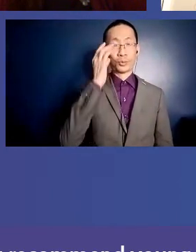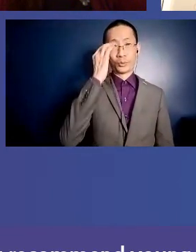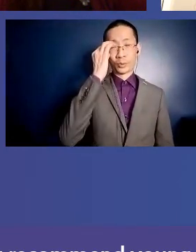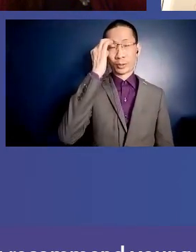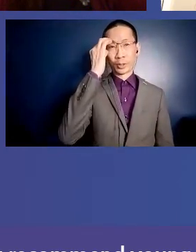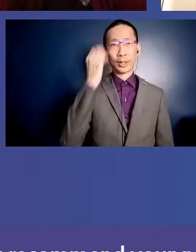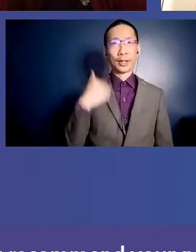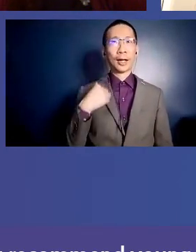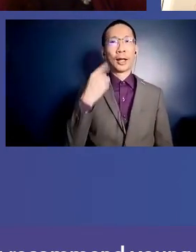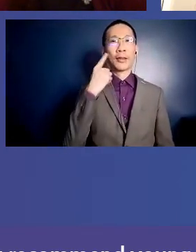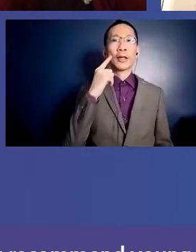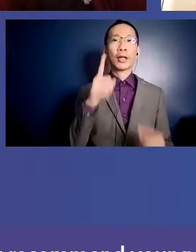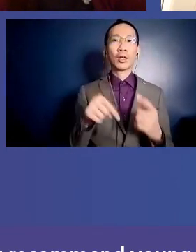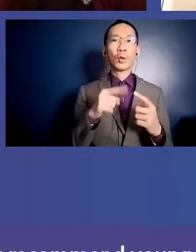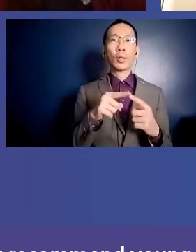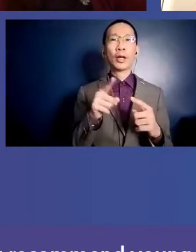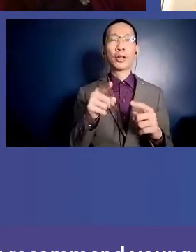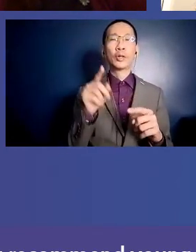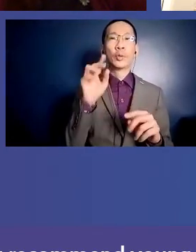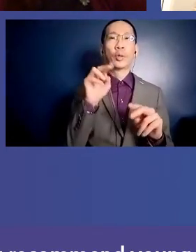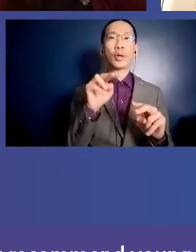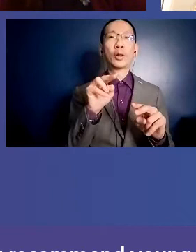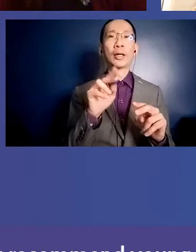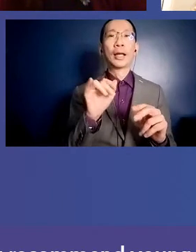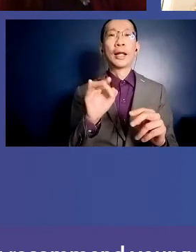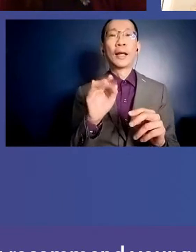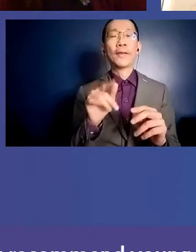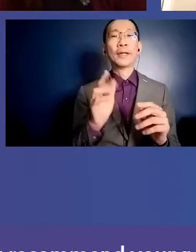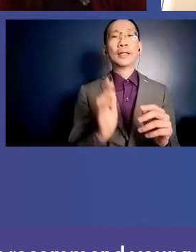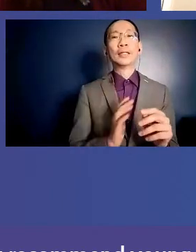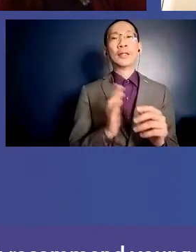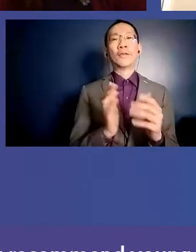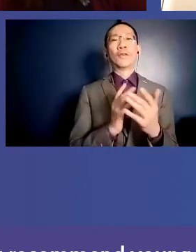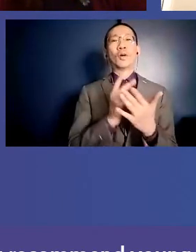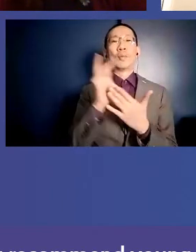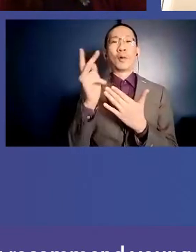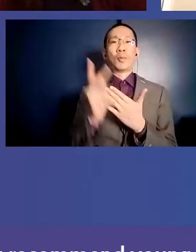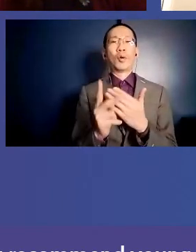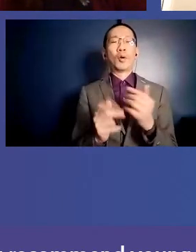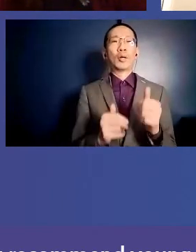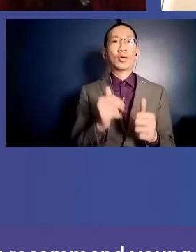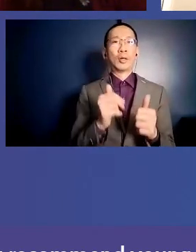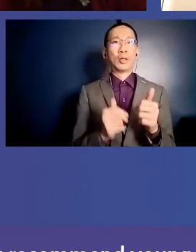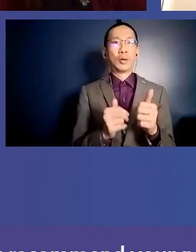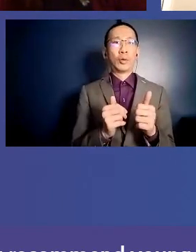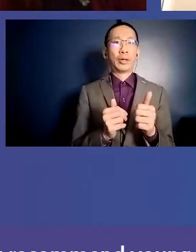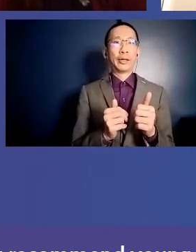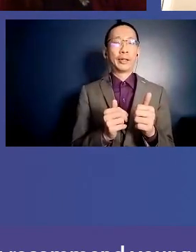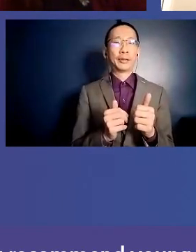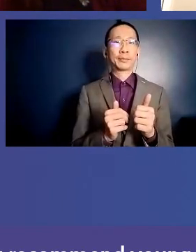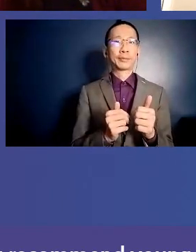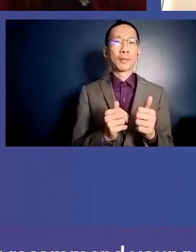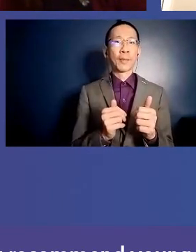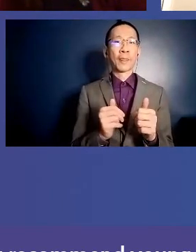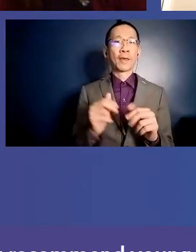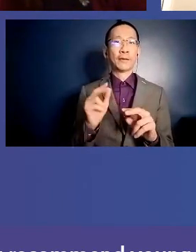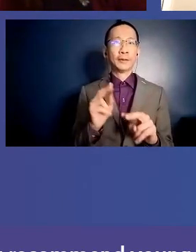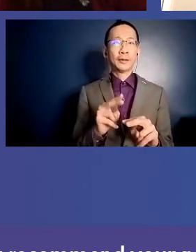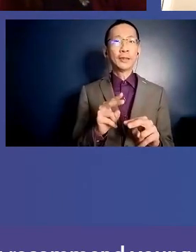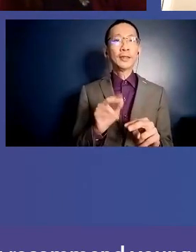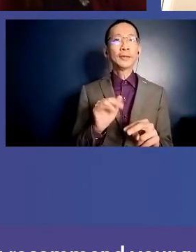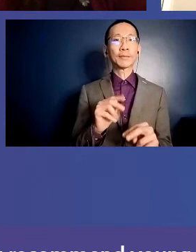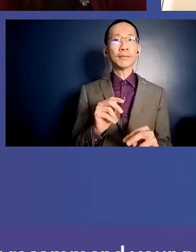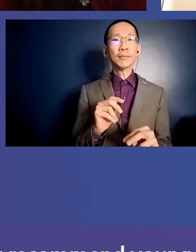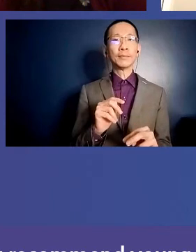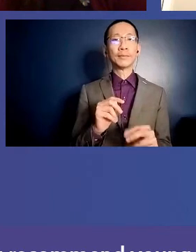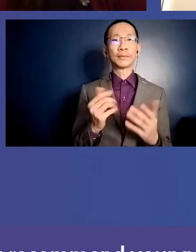So I think when you are looking at whether it's a formal program or looking at